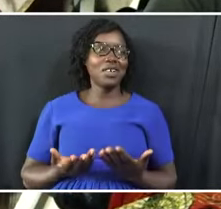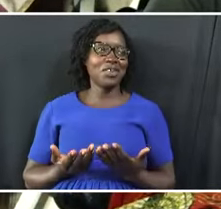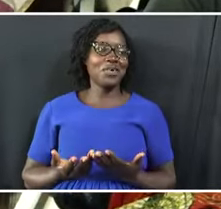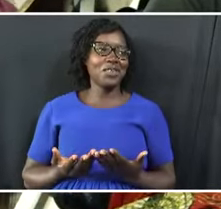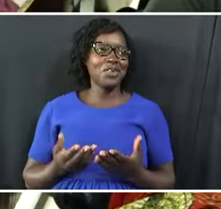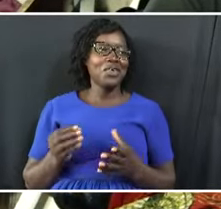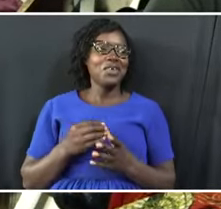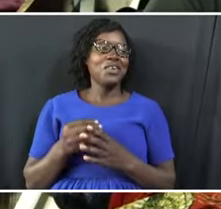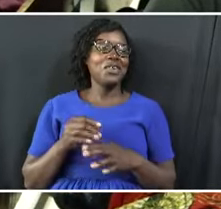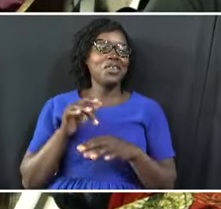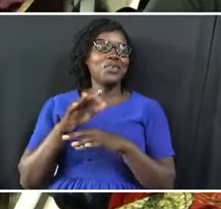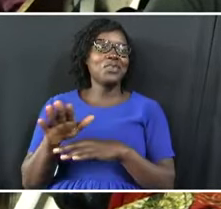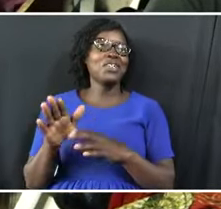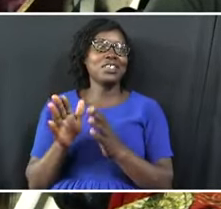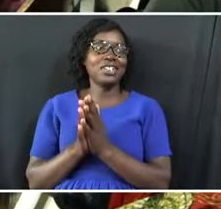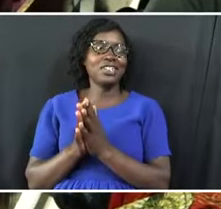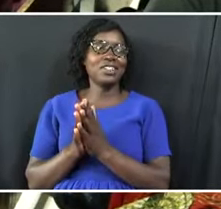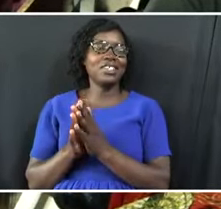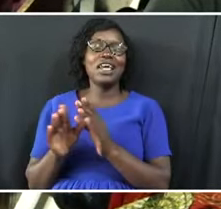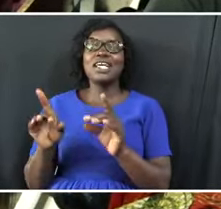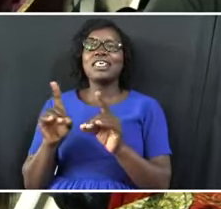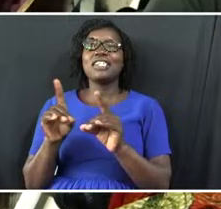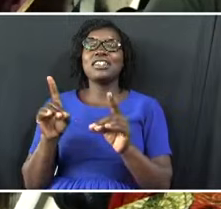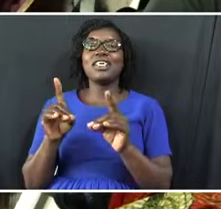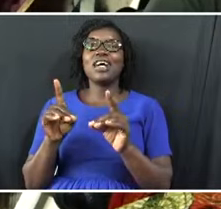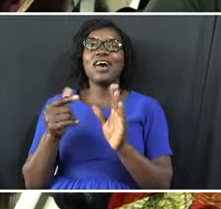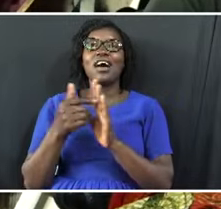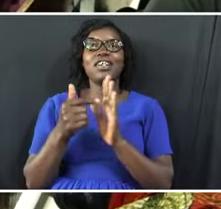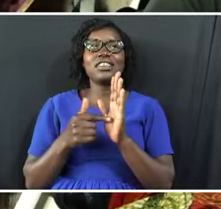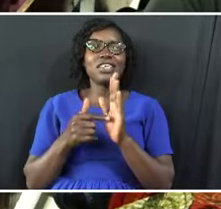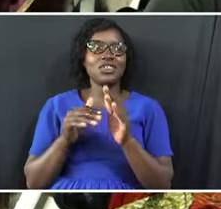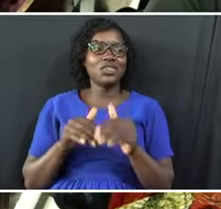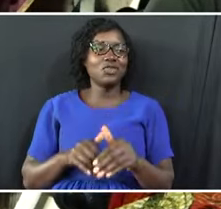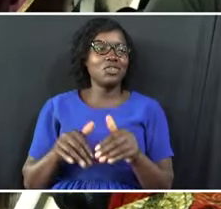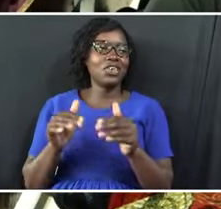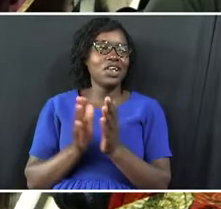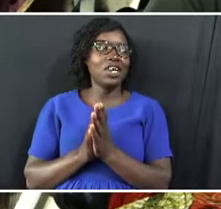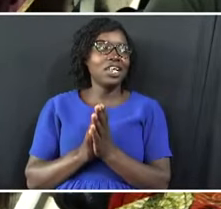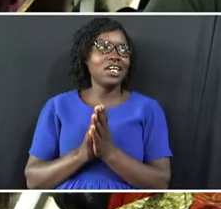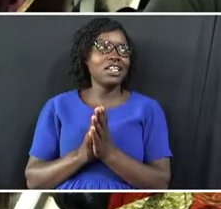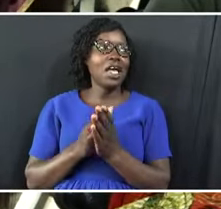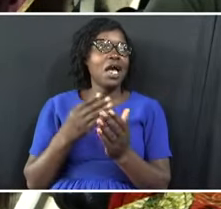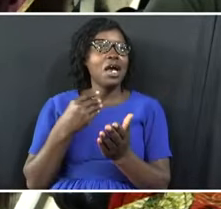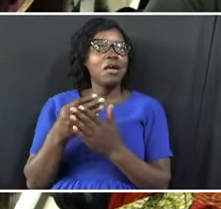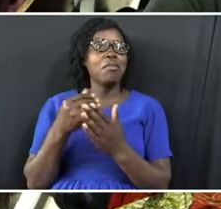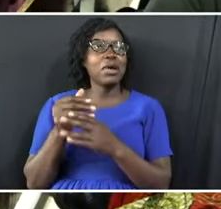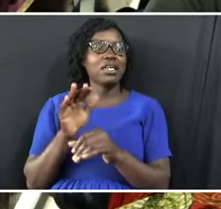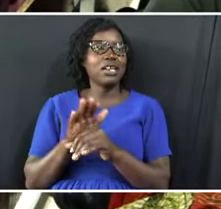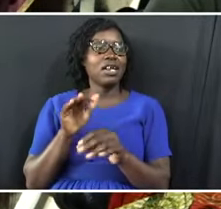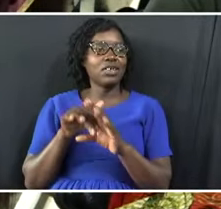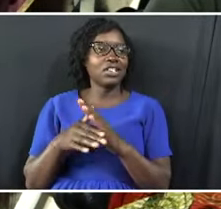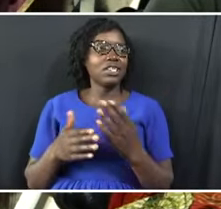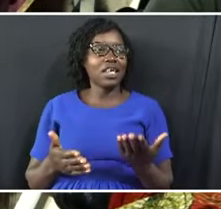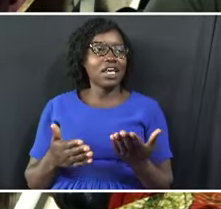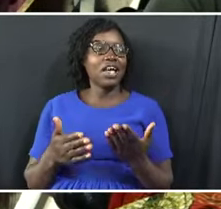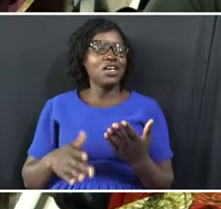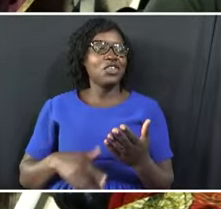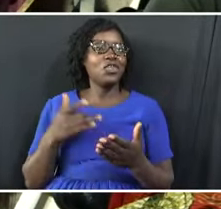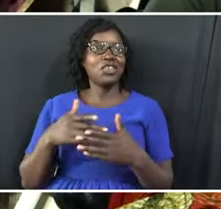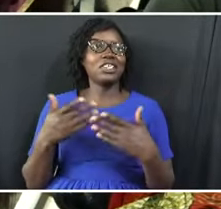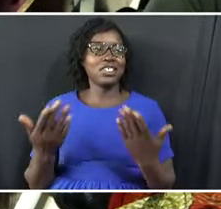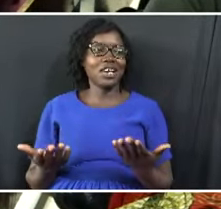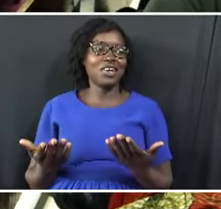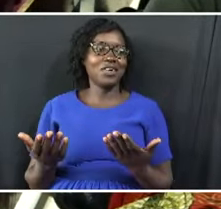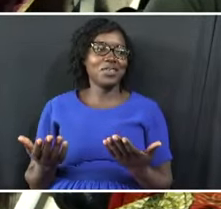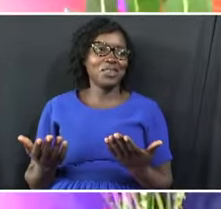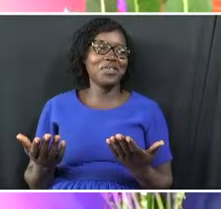went and did the insertion and you got a lot of money in there, how was your reaction?